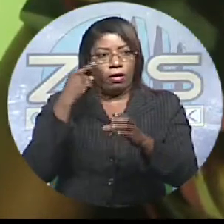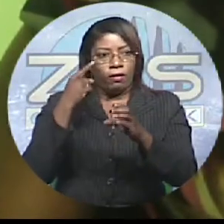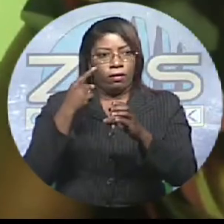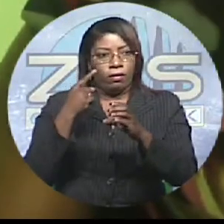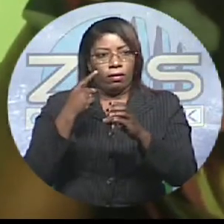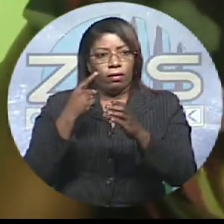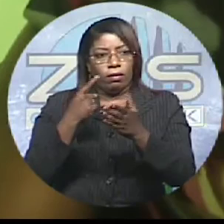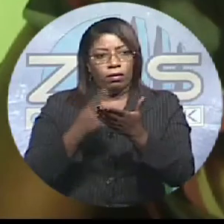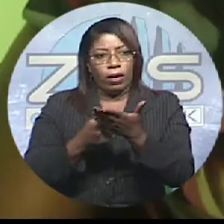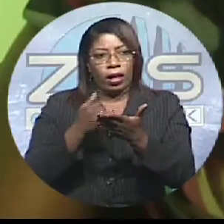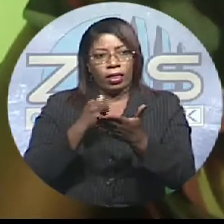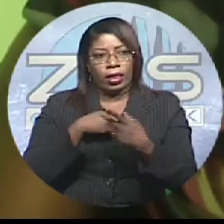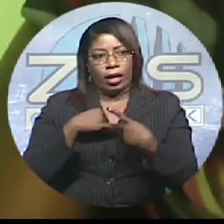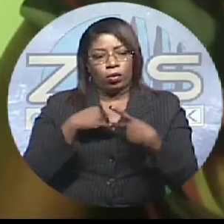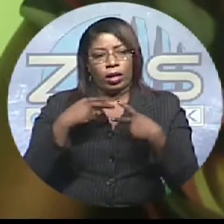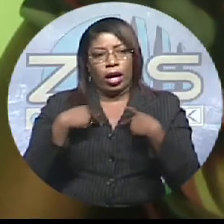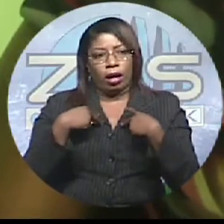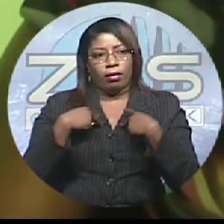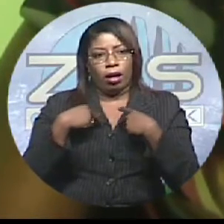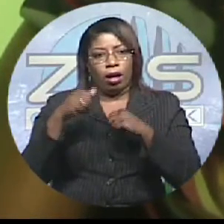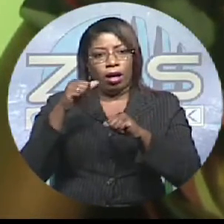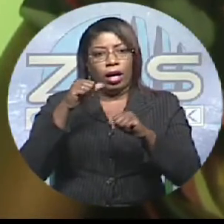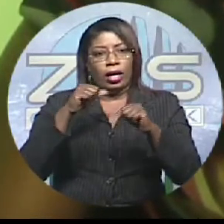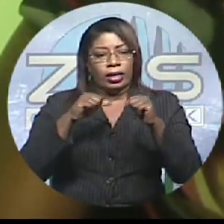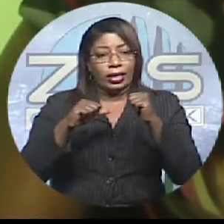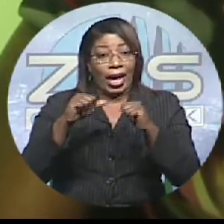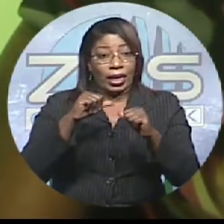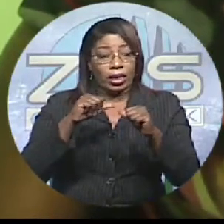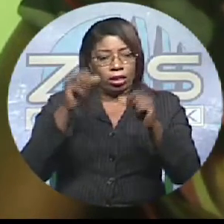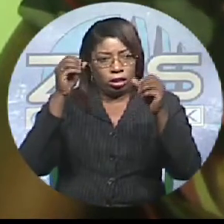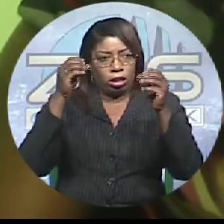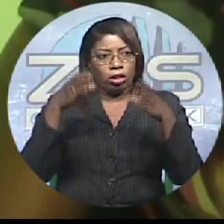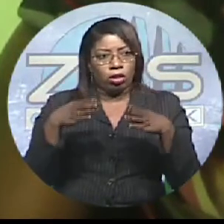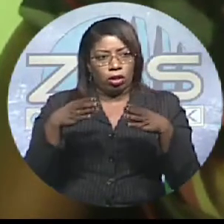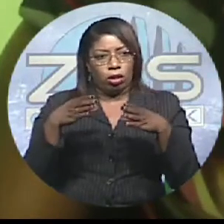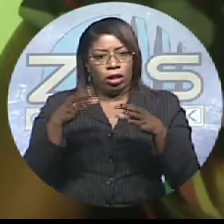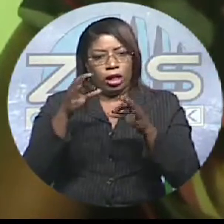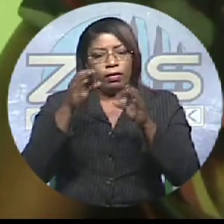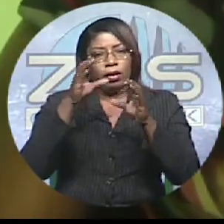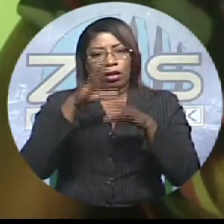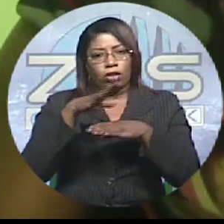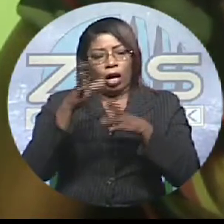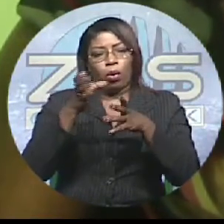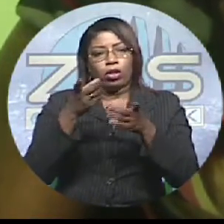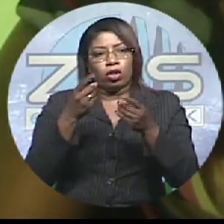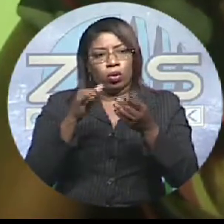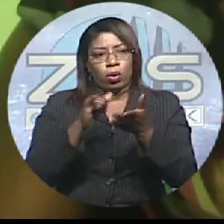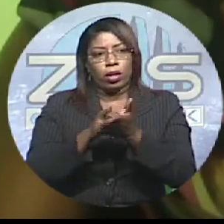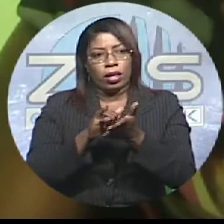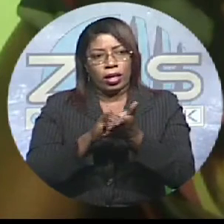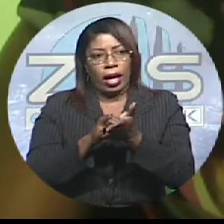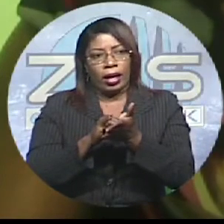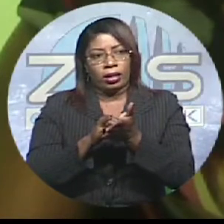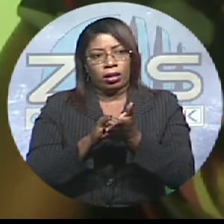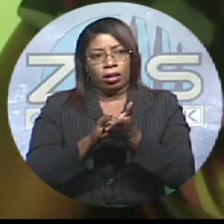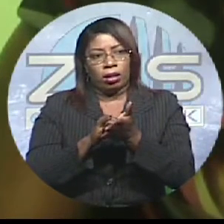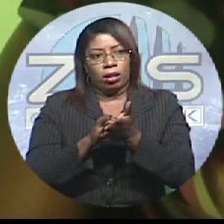Black Point, you don't have a biochemistry physics teacher, and should a child want to do that, we're looking into